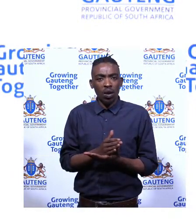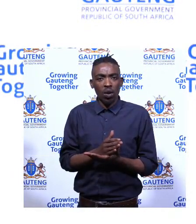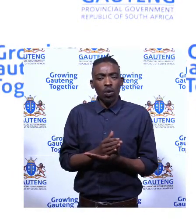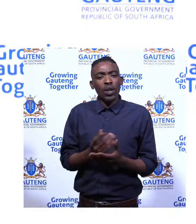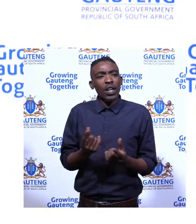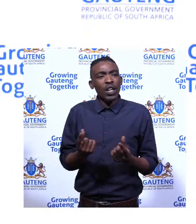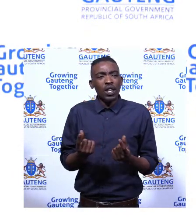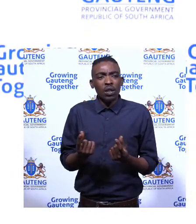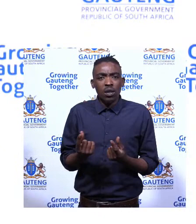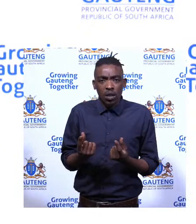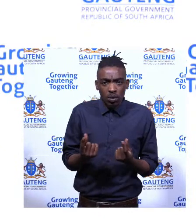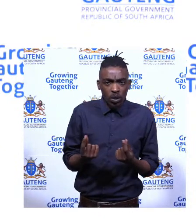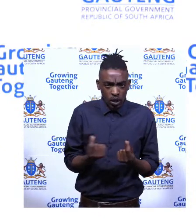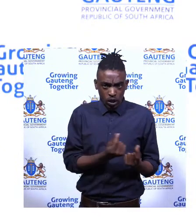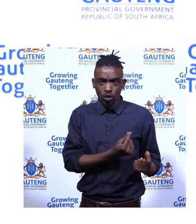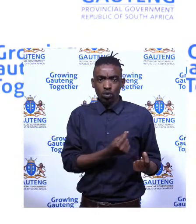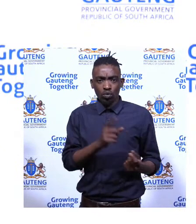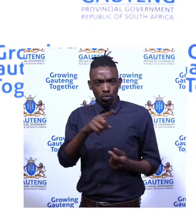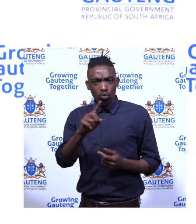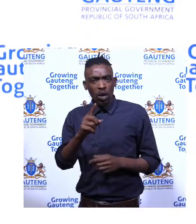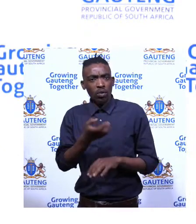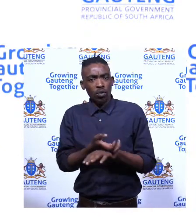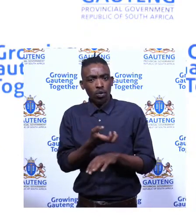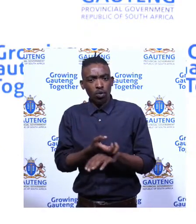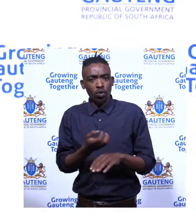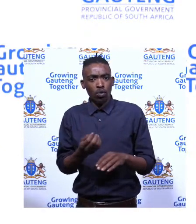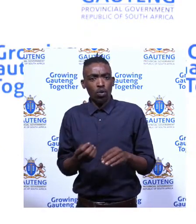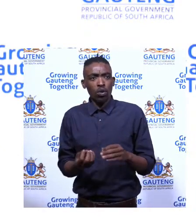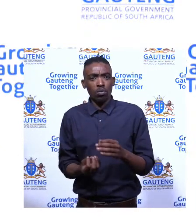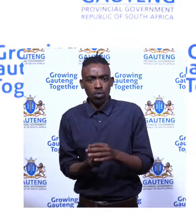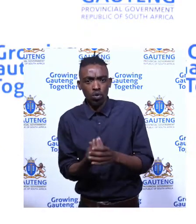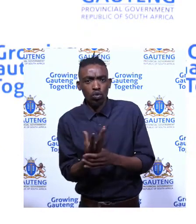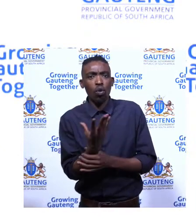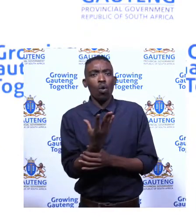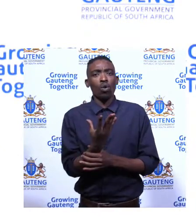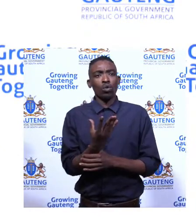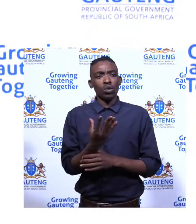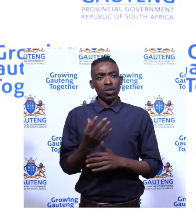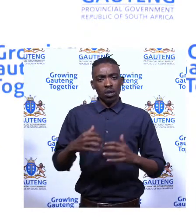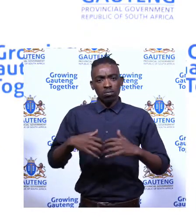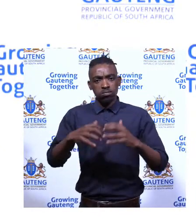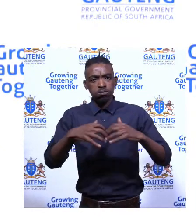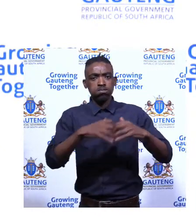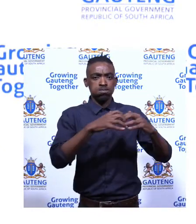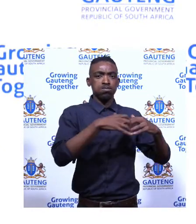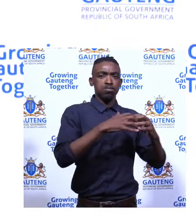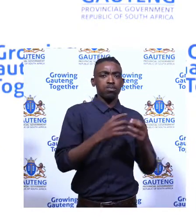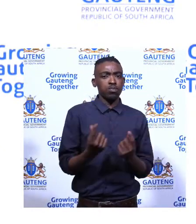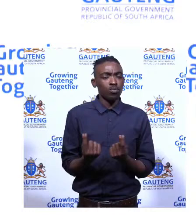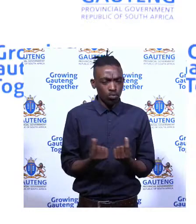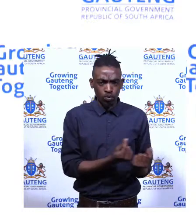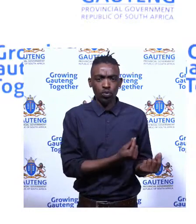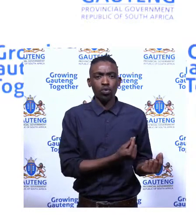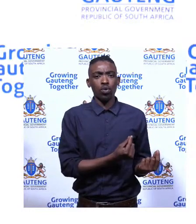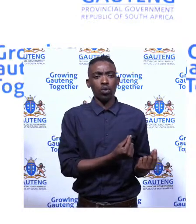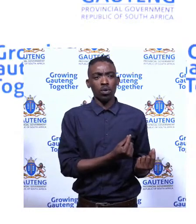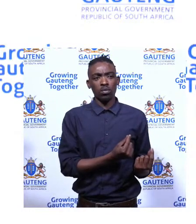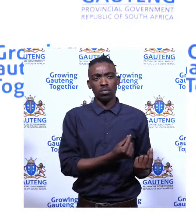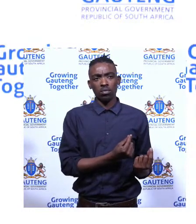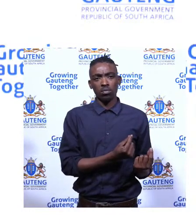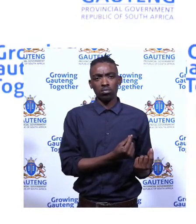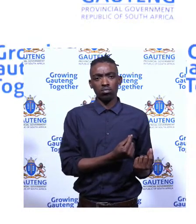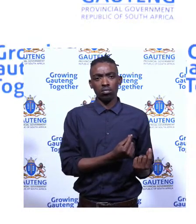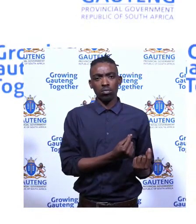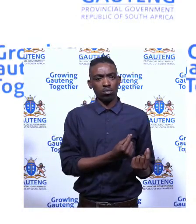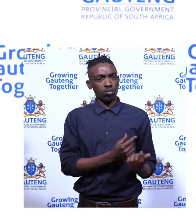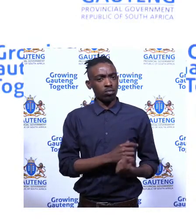regenerate our economy, to ensure economic reconstruction and recovery, ensure we are able